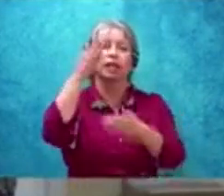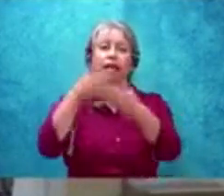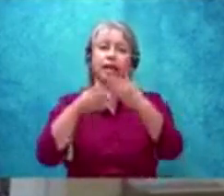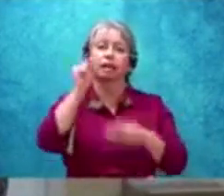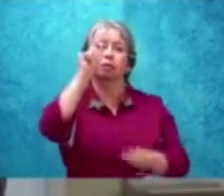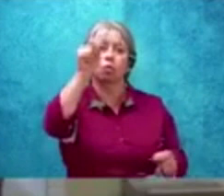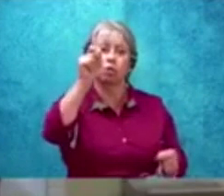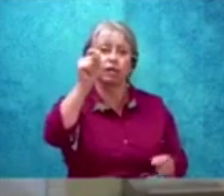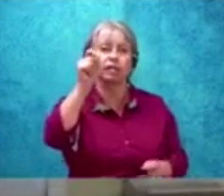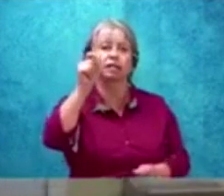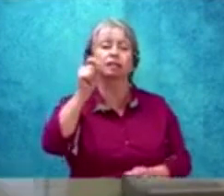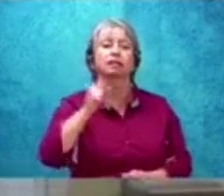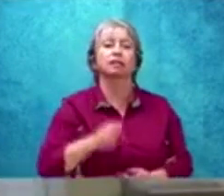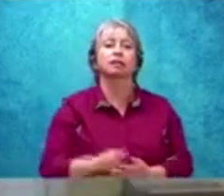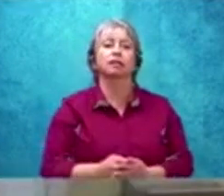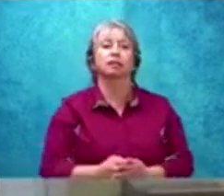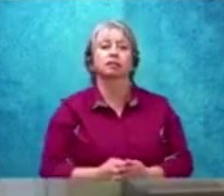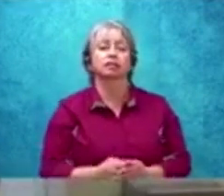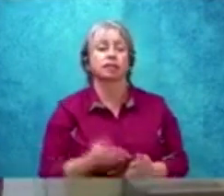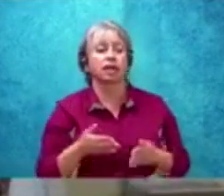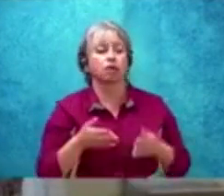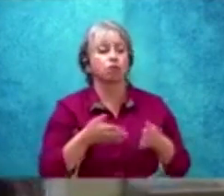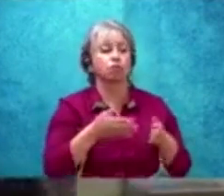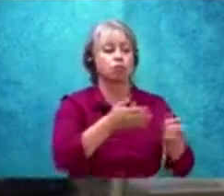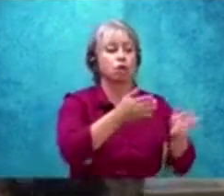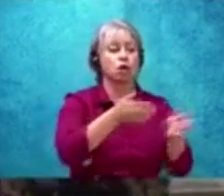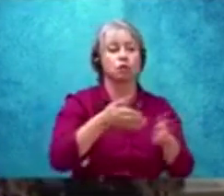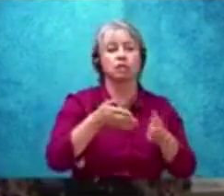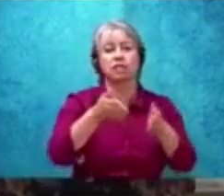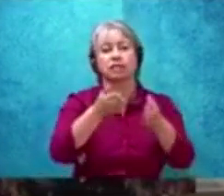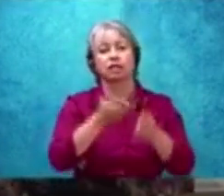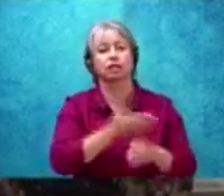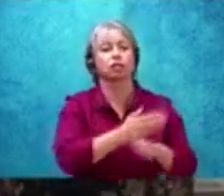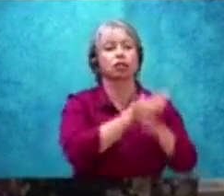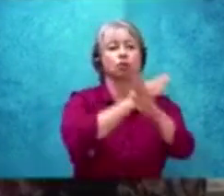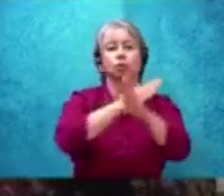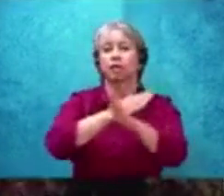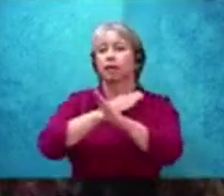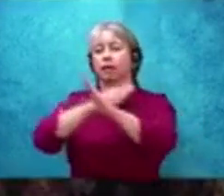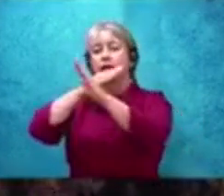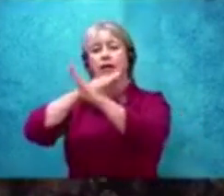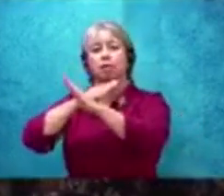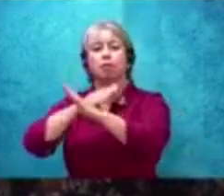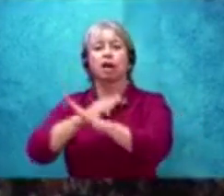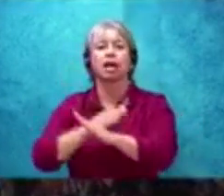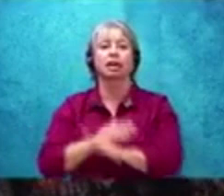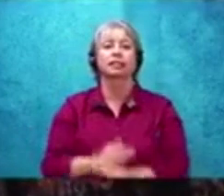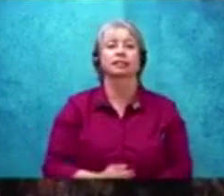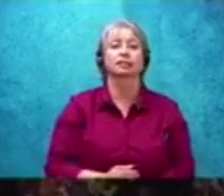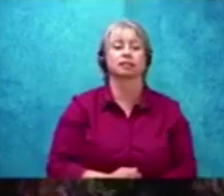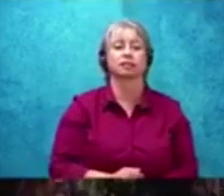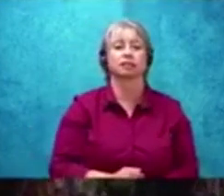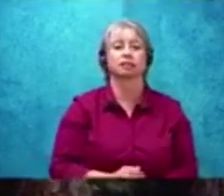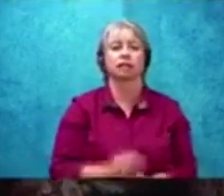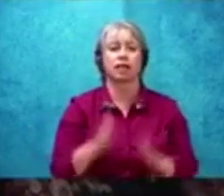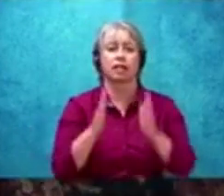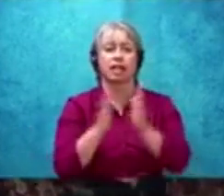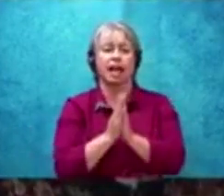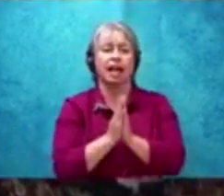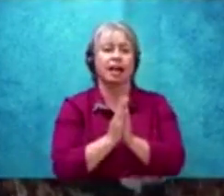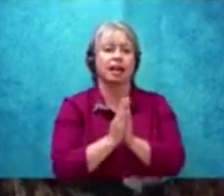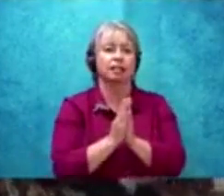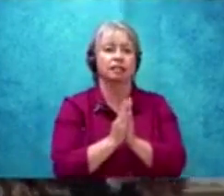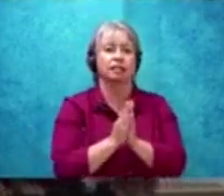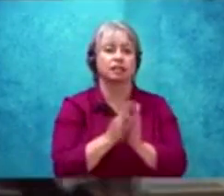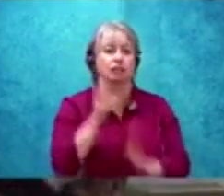different roads and blocks. So it looks like a map. What is it asking? It's asking us to find